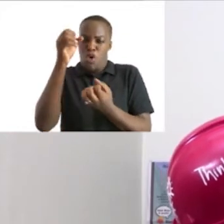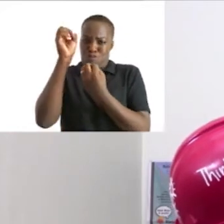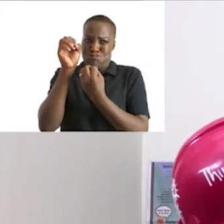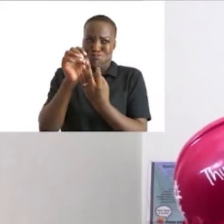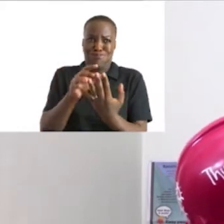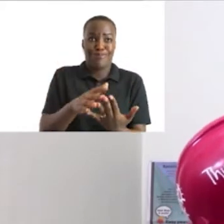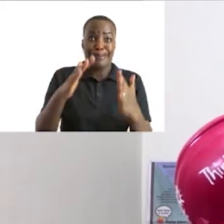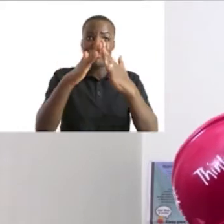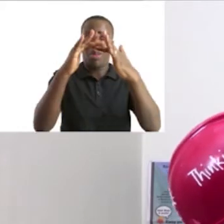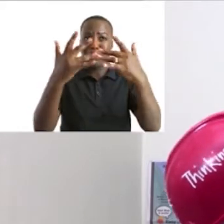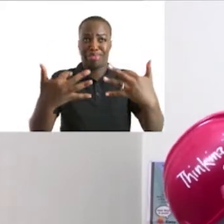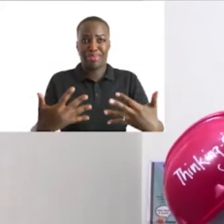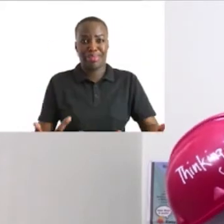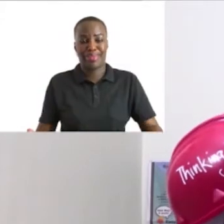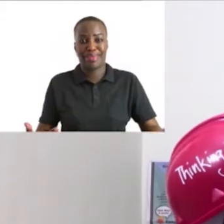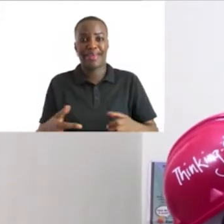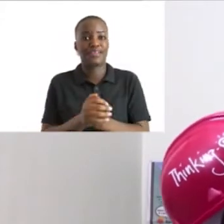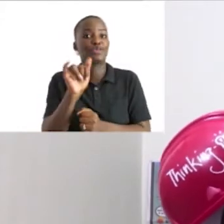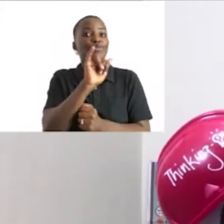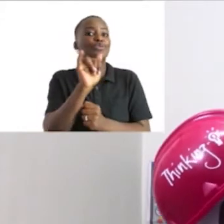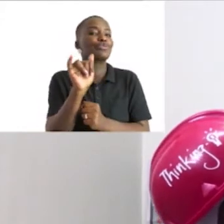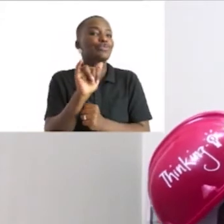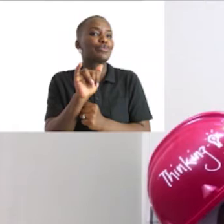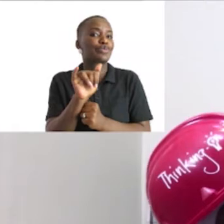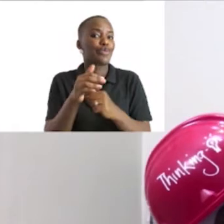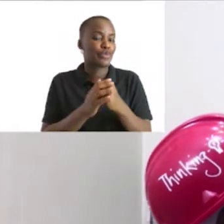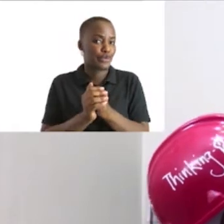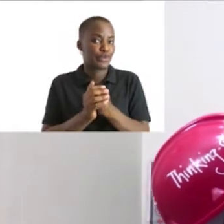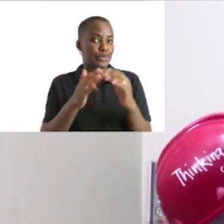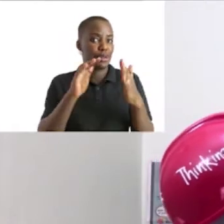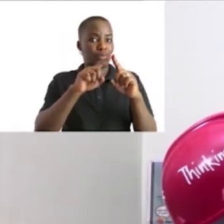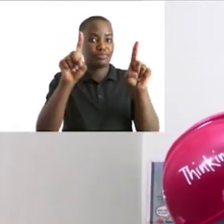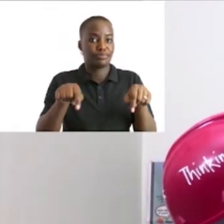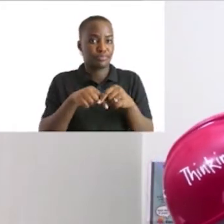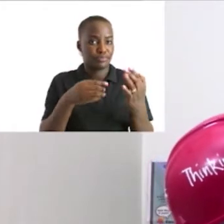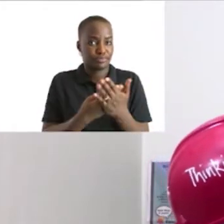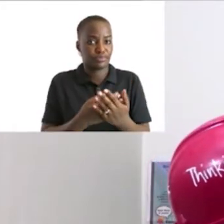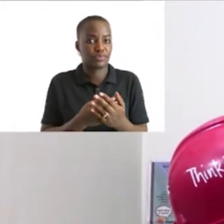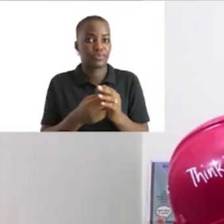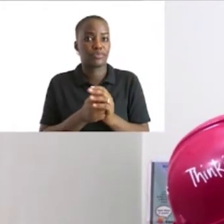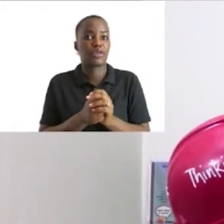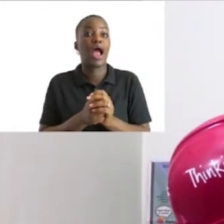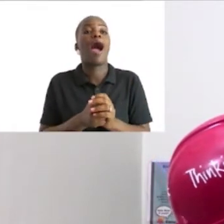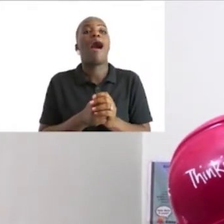down. So, which picture shows what we have just read?